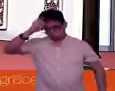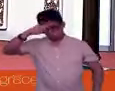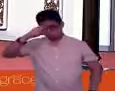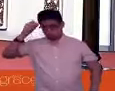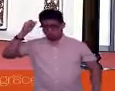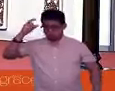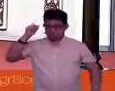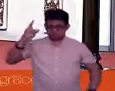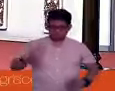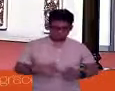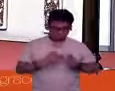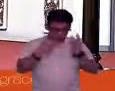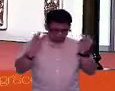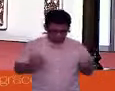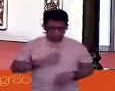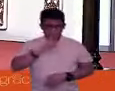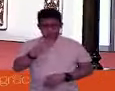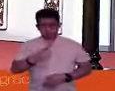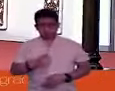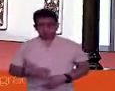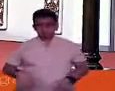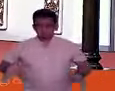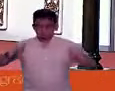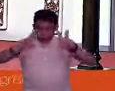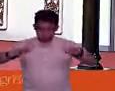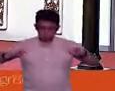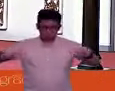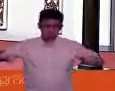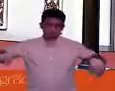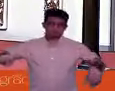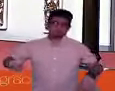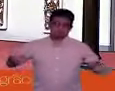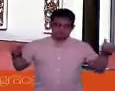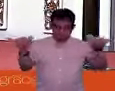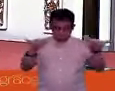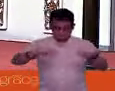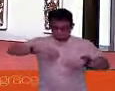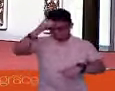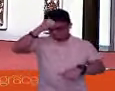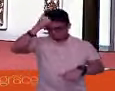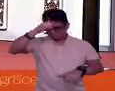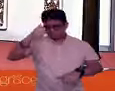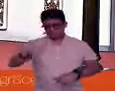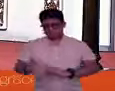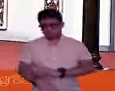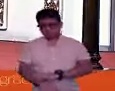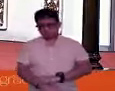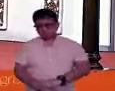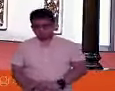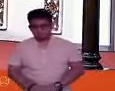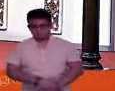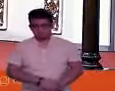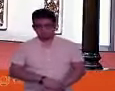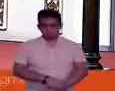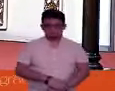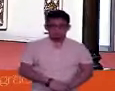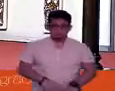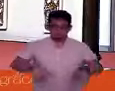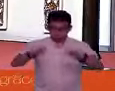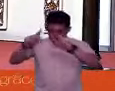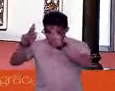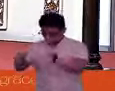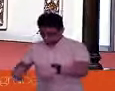and understanding heart, so that there was none like thee before thee, neither after thee shall any arise like unto